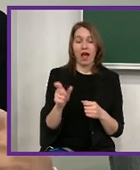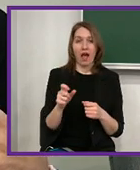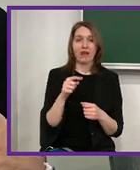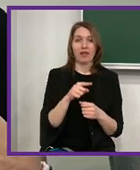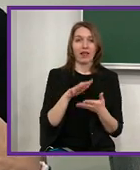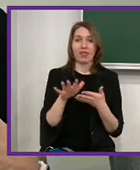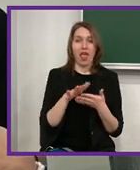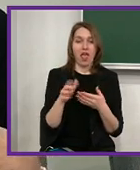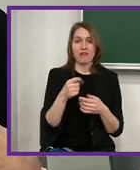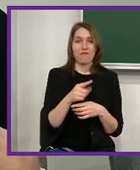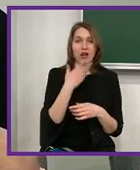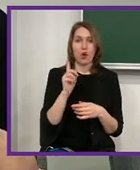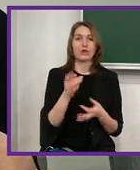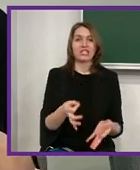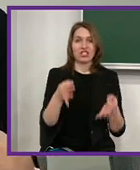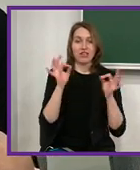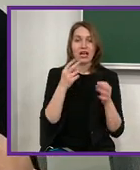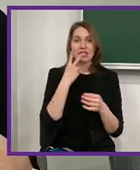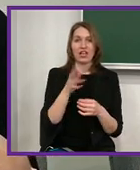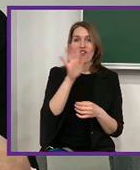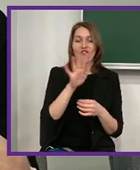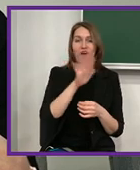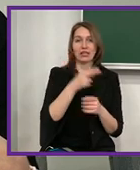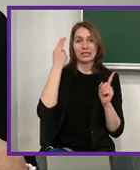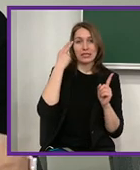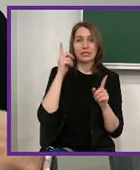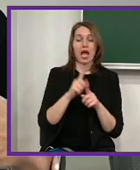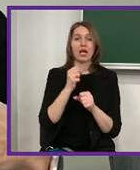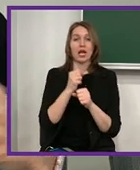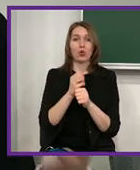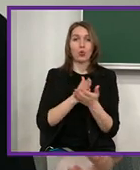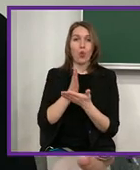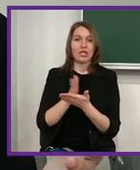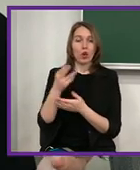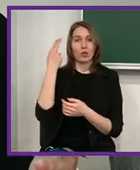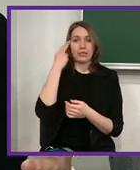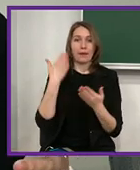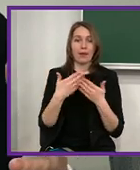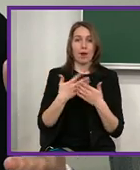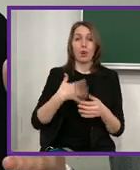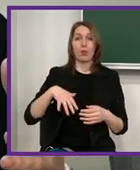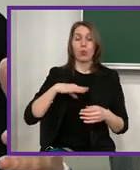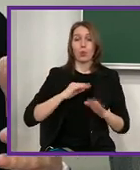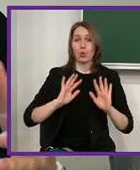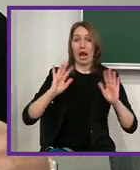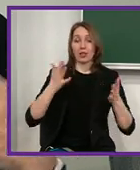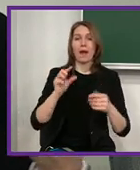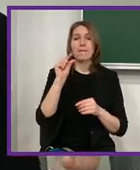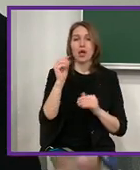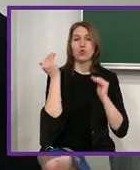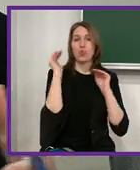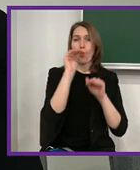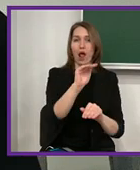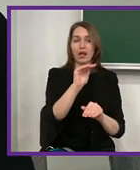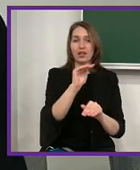risk, because in our case, for example, a small warehouse with 20 employees might be